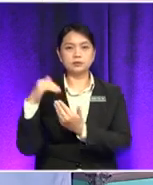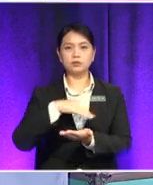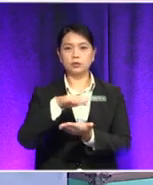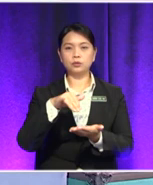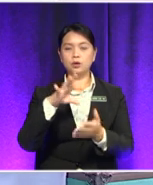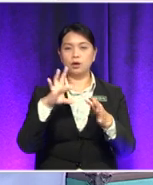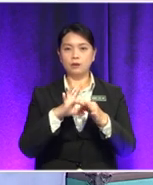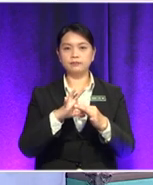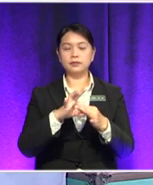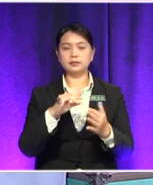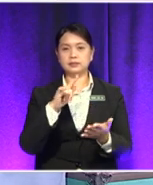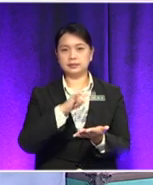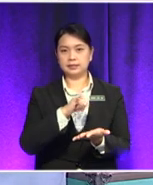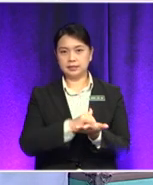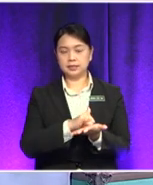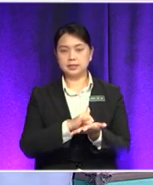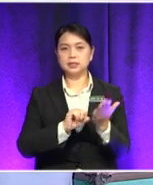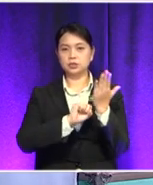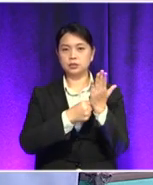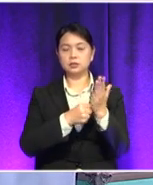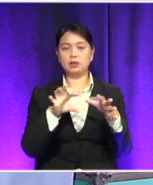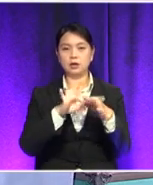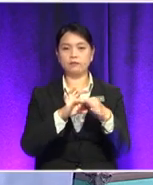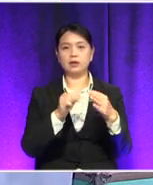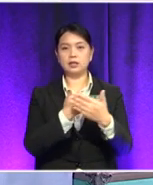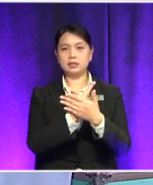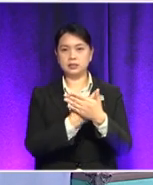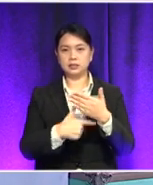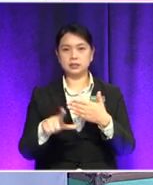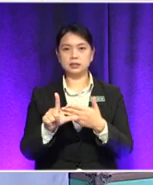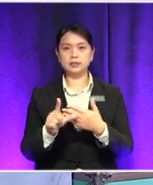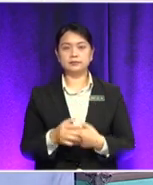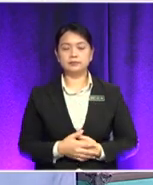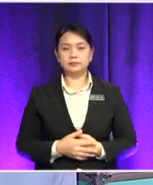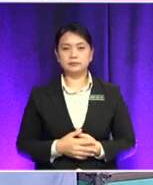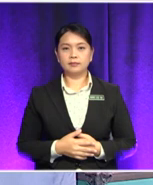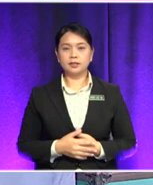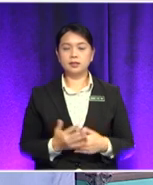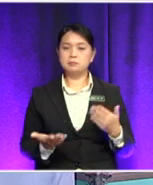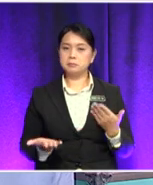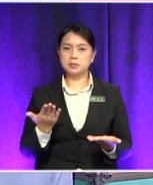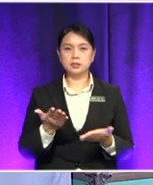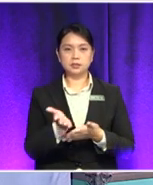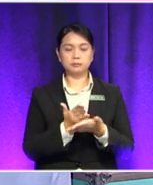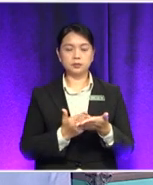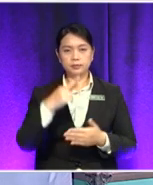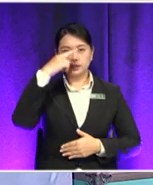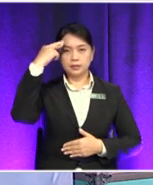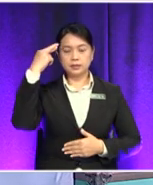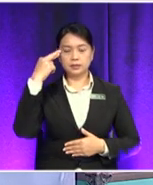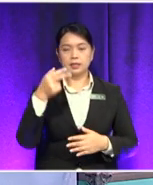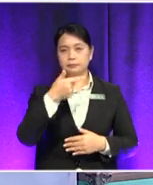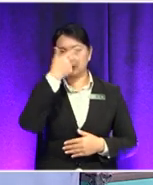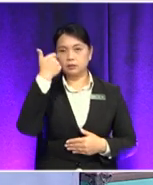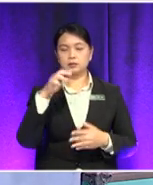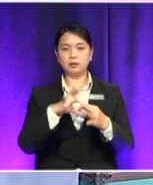the sources of litter. Why there are a lot of rubbish is because of maybe some of the reason are because of this.